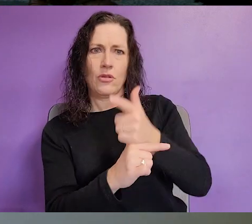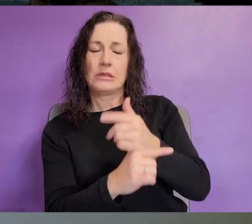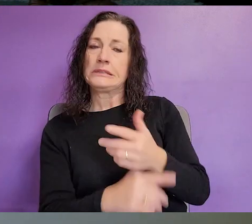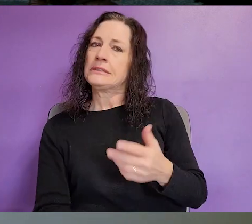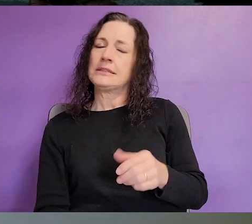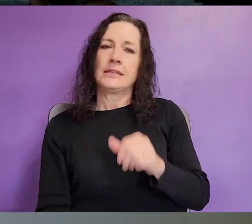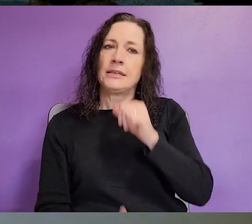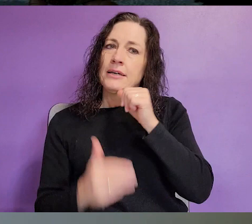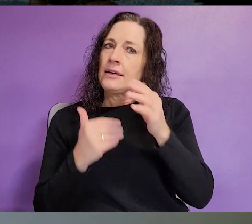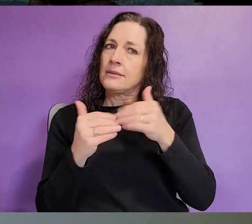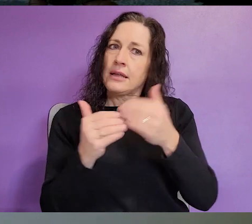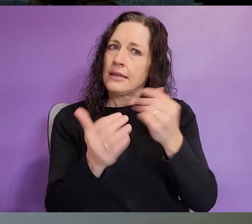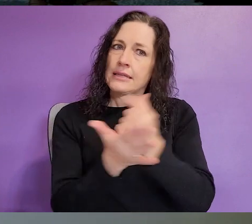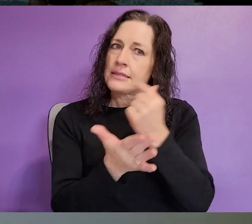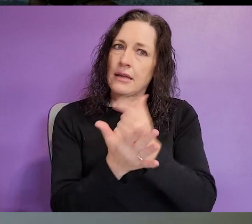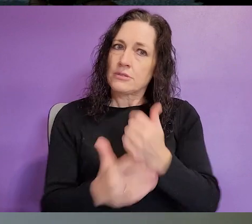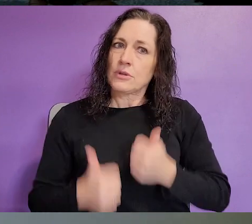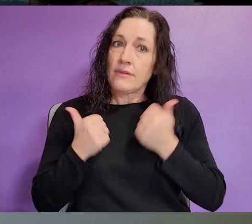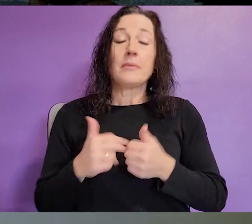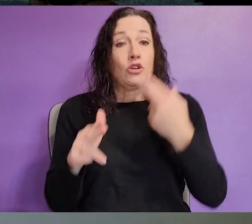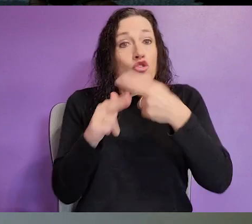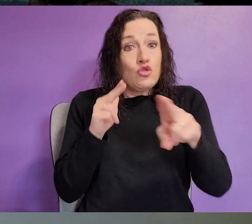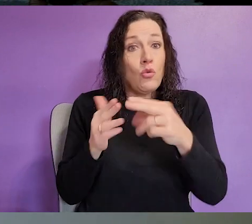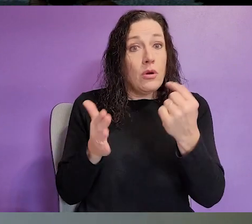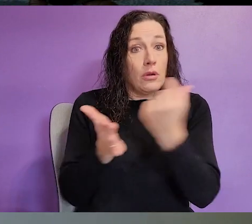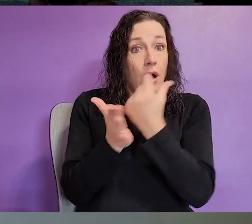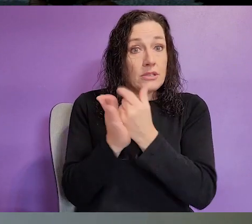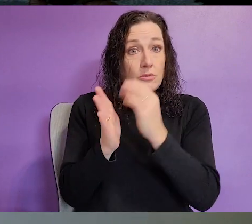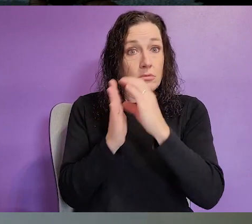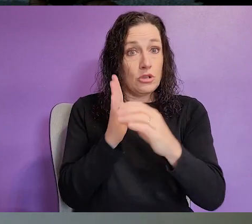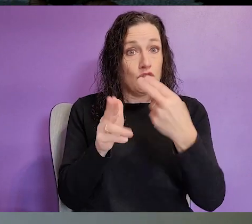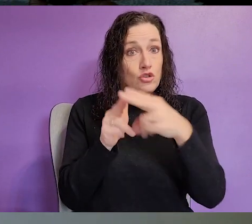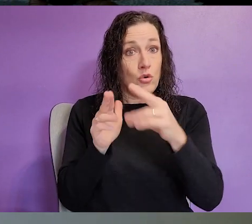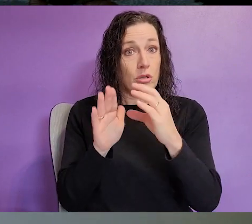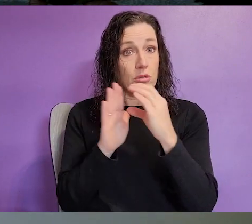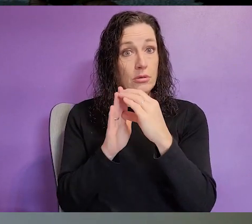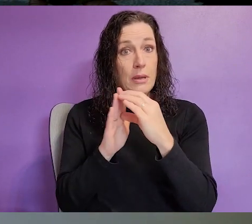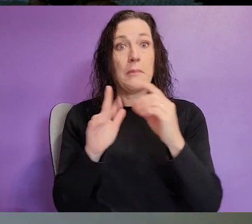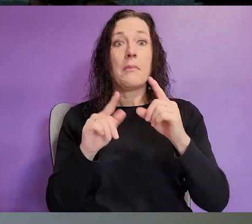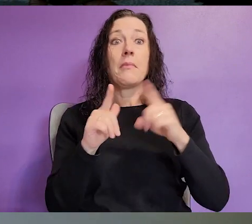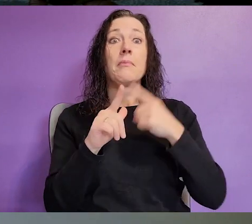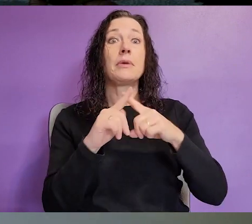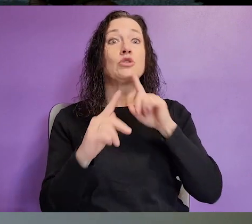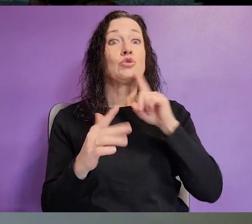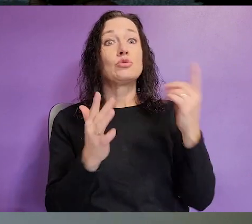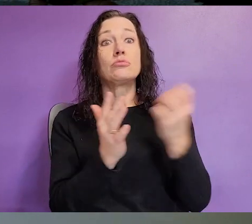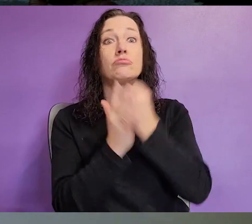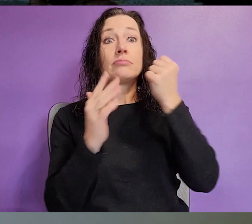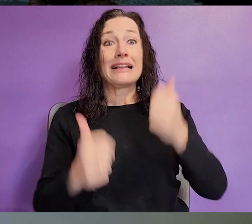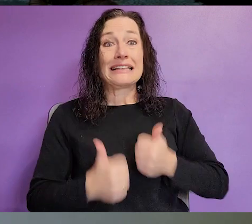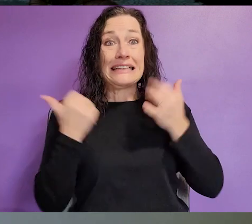Not an easy gospel to live. It's short, but living it is long.